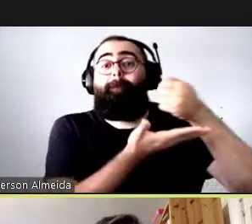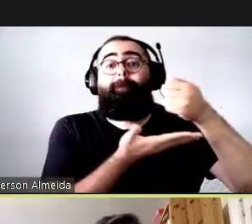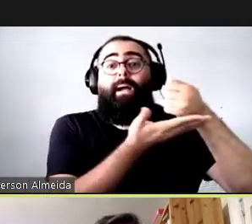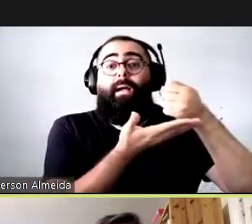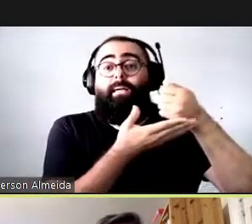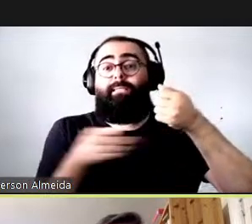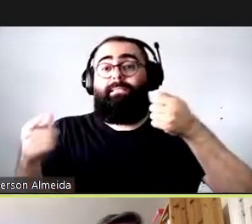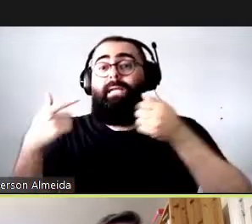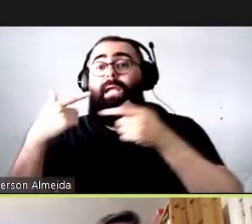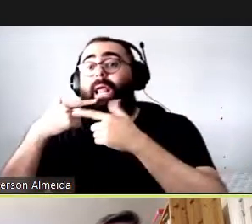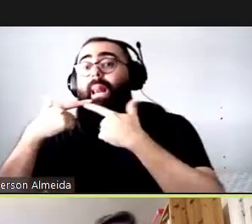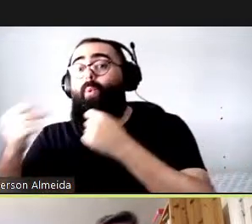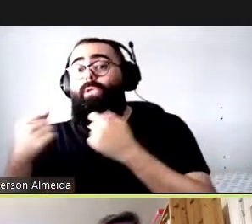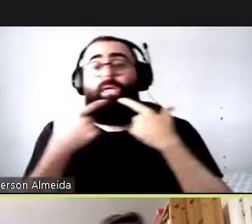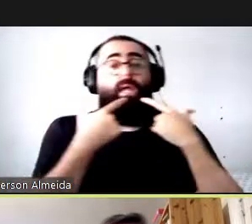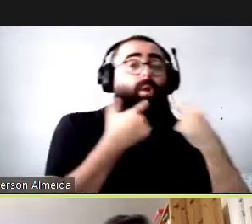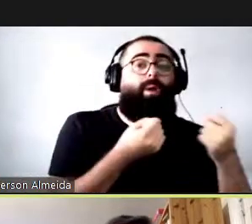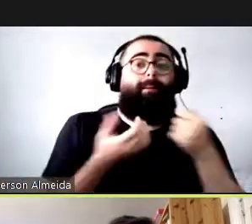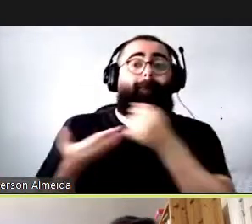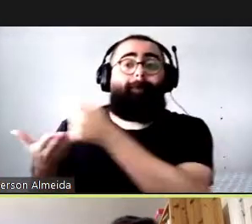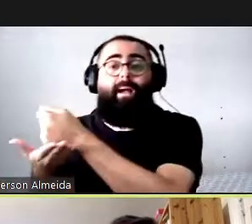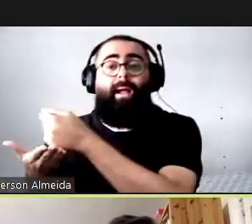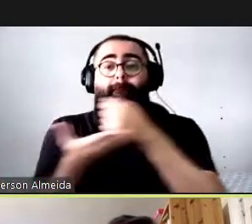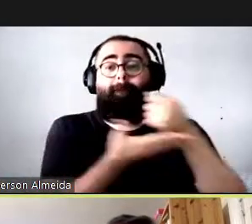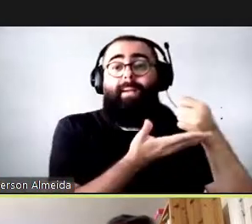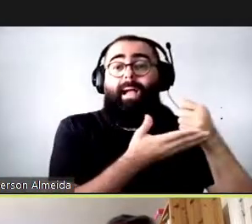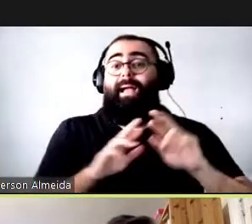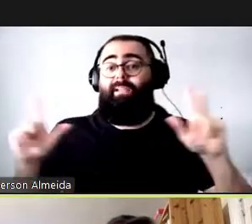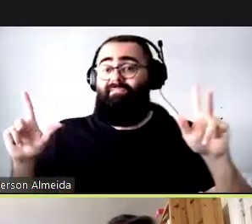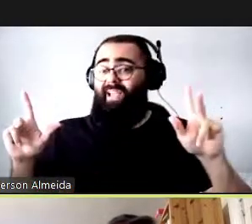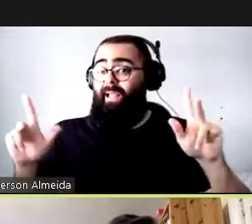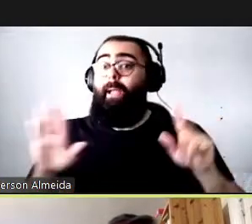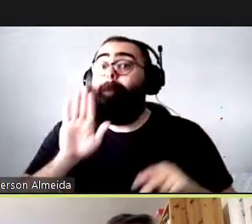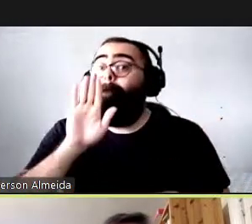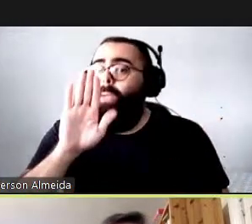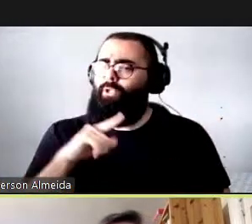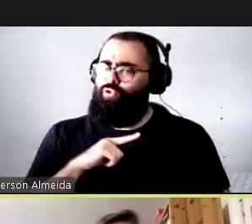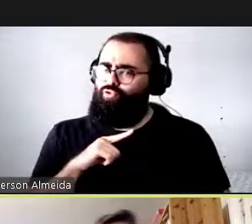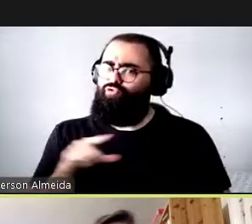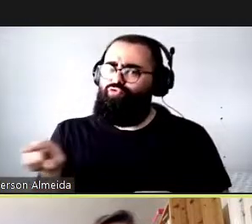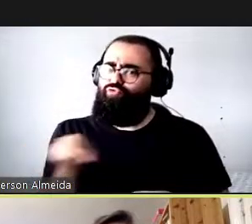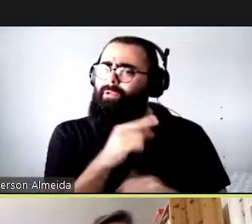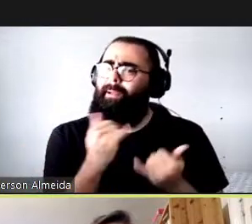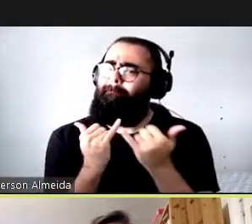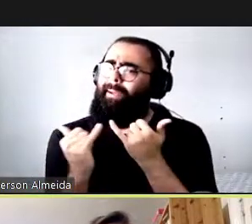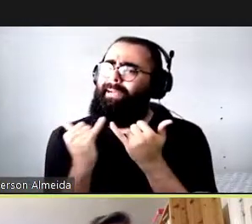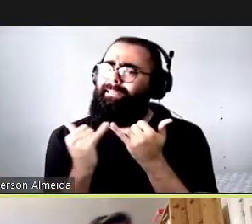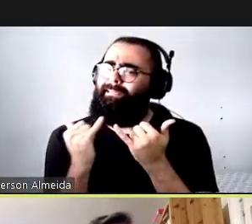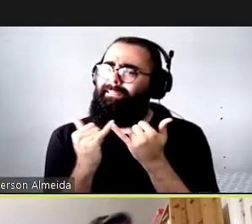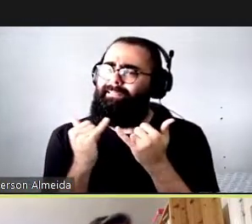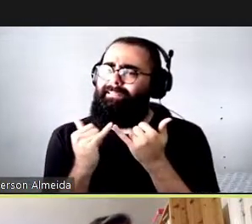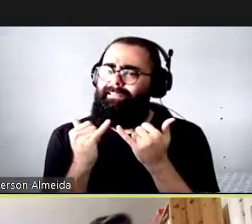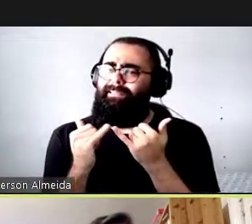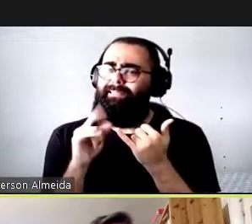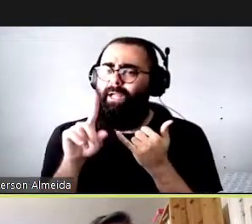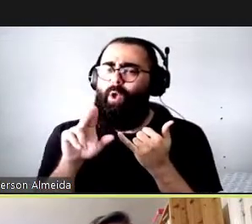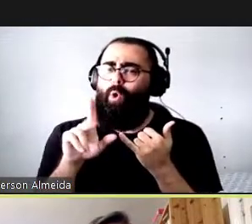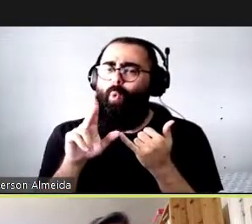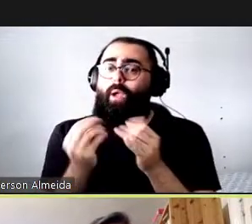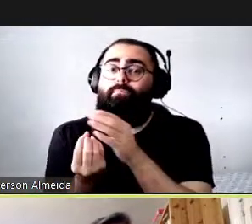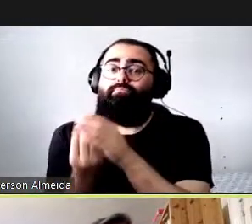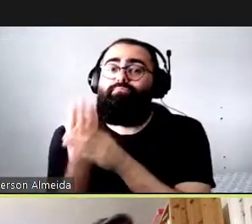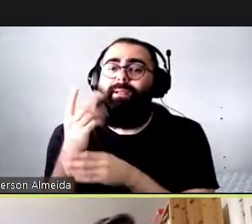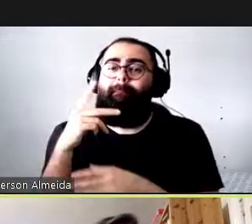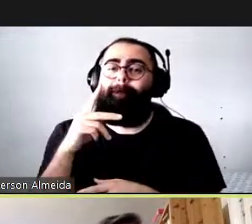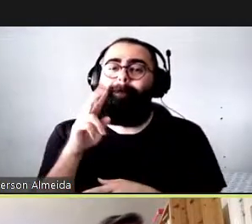different, but they will have some similarities, we think, to the structural primitives of speech. We